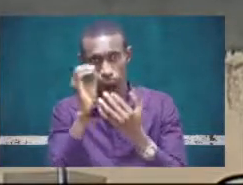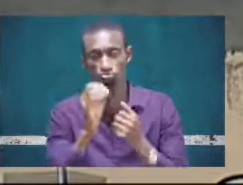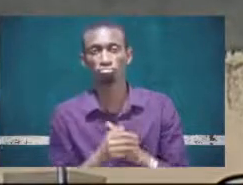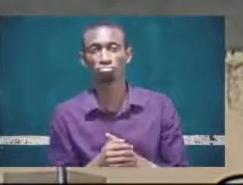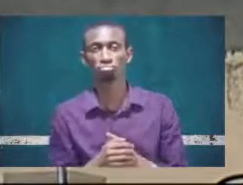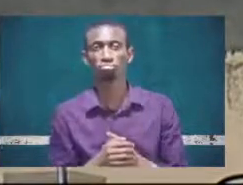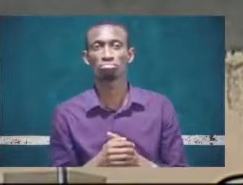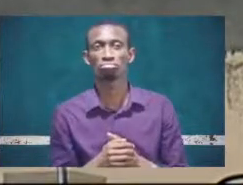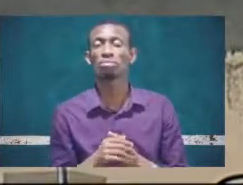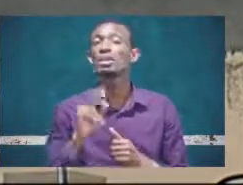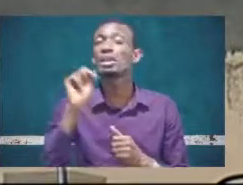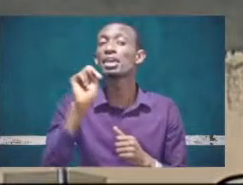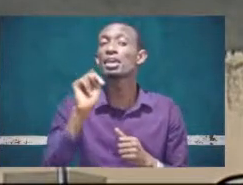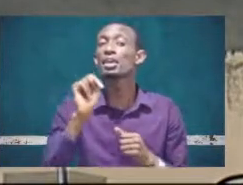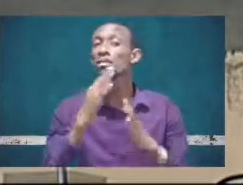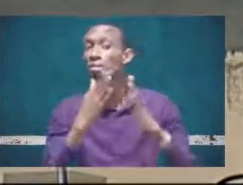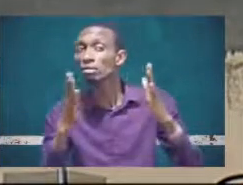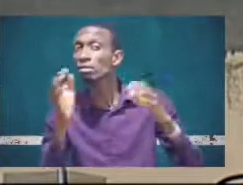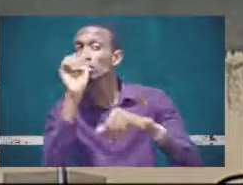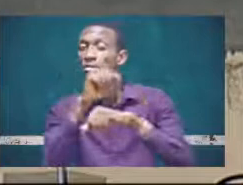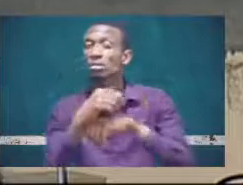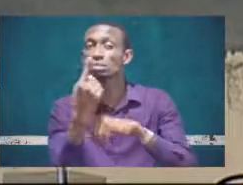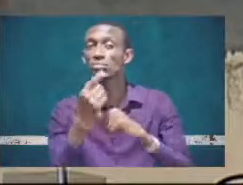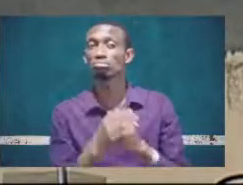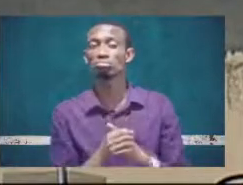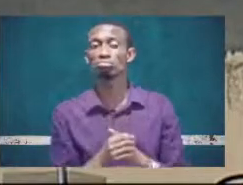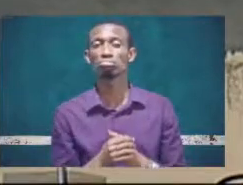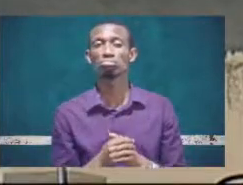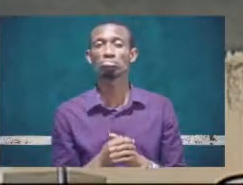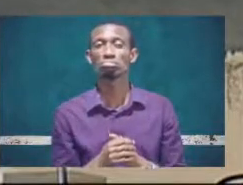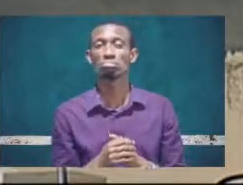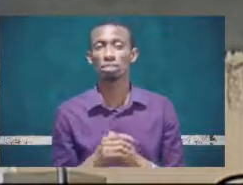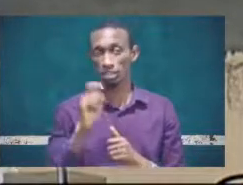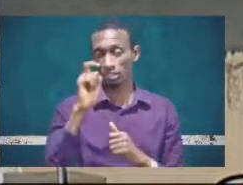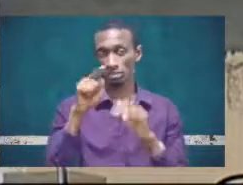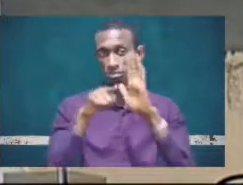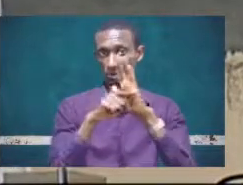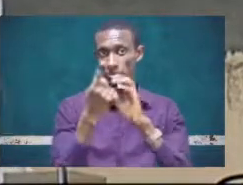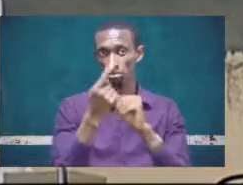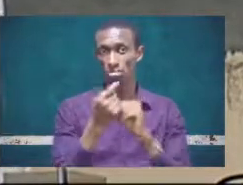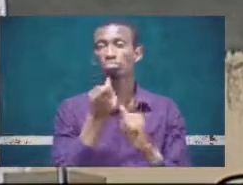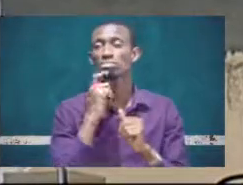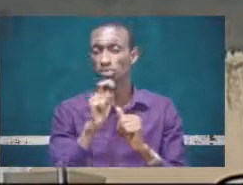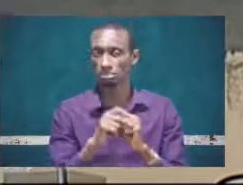value of x greater than 1, x minus 1 is positive.